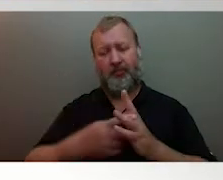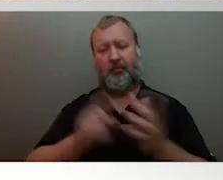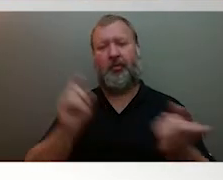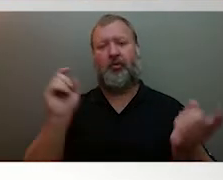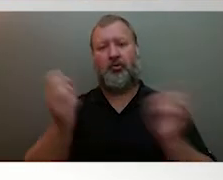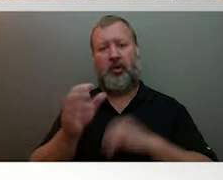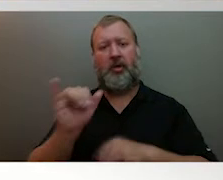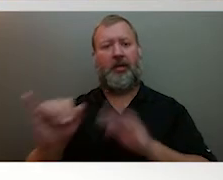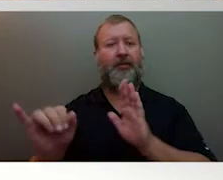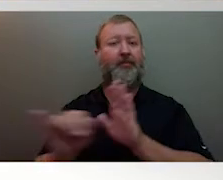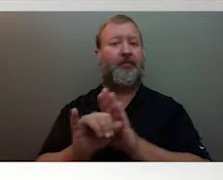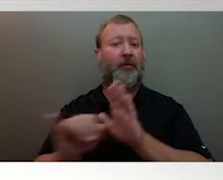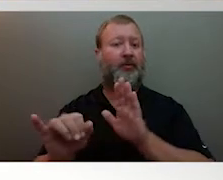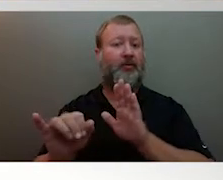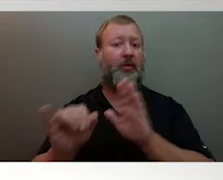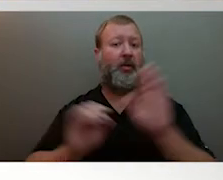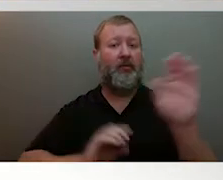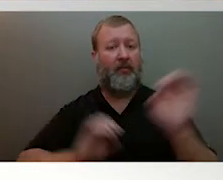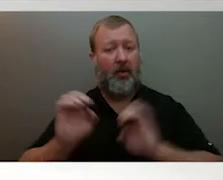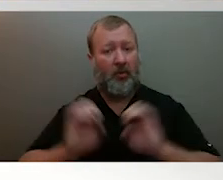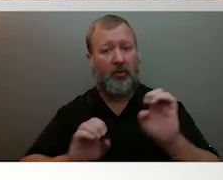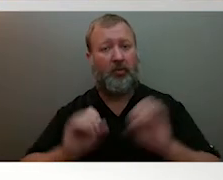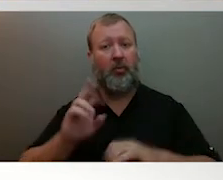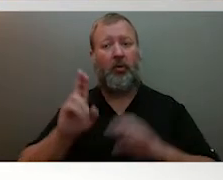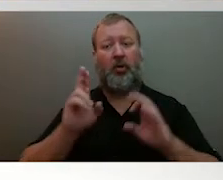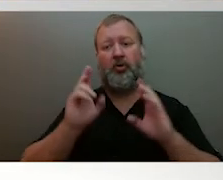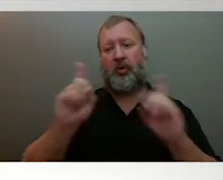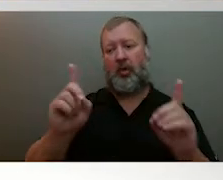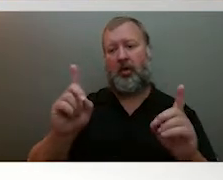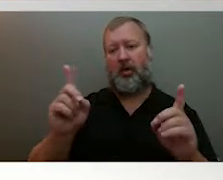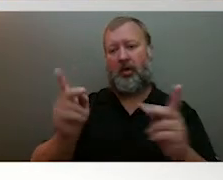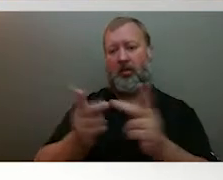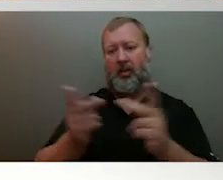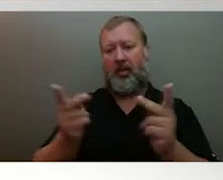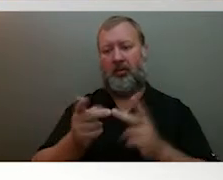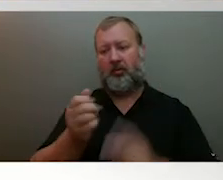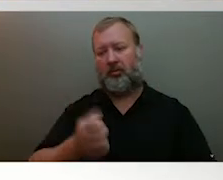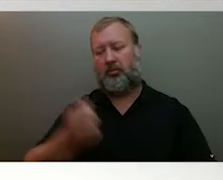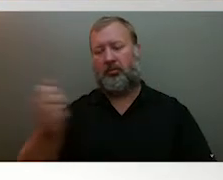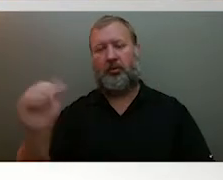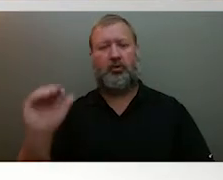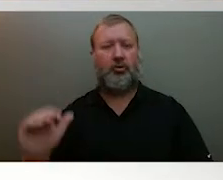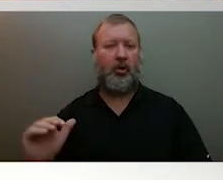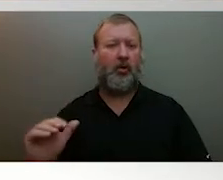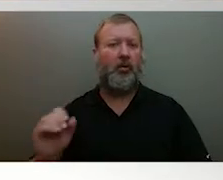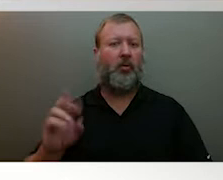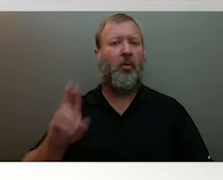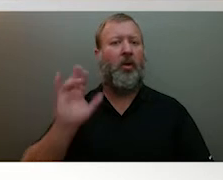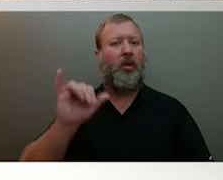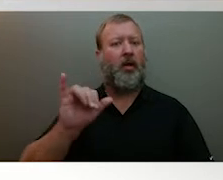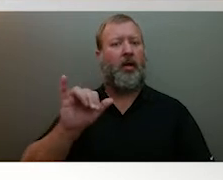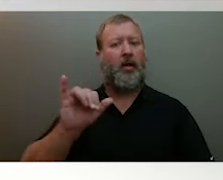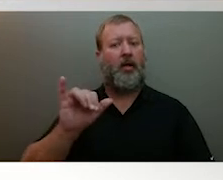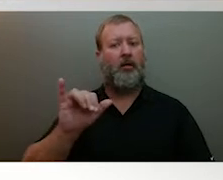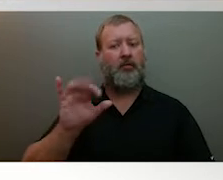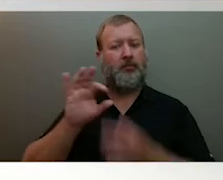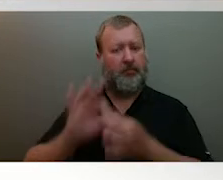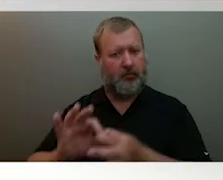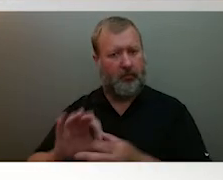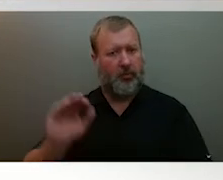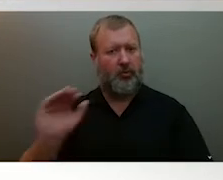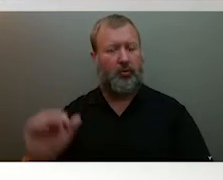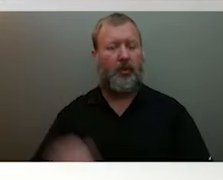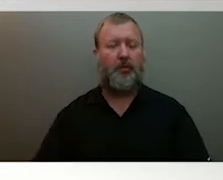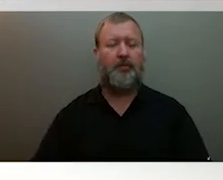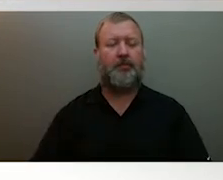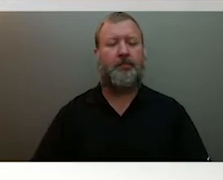the identification, evaluation, or educational placement of the child, or the provision of FAPE to the child. The